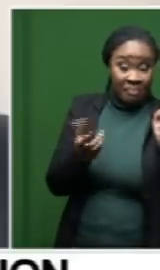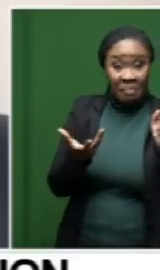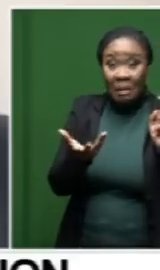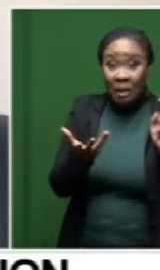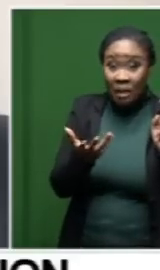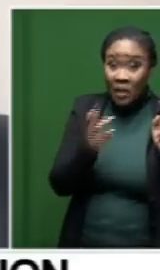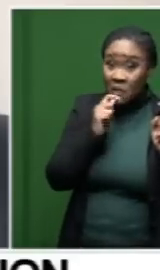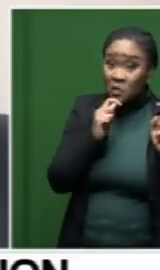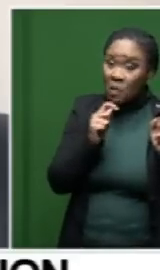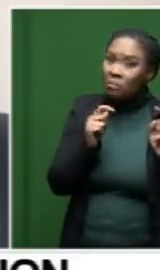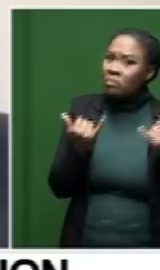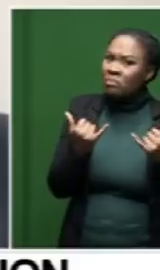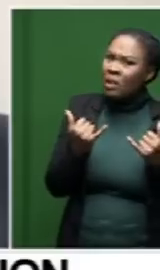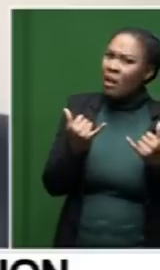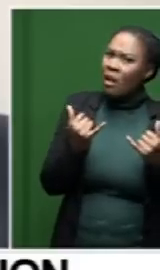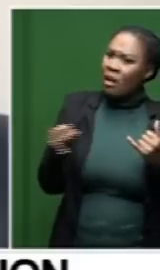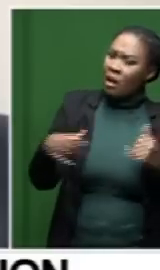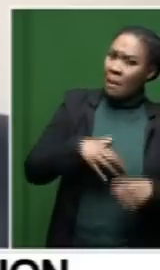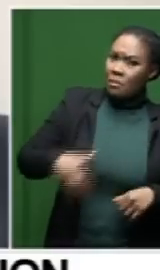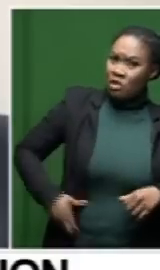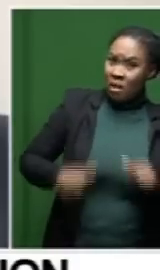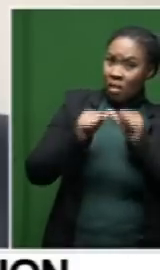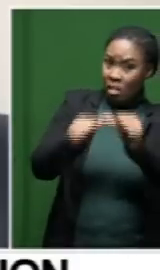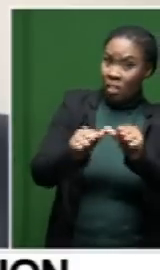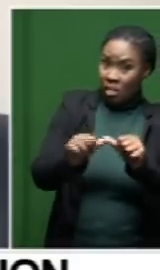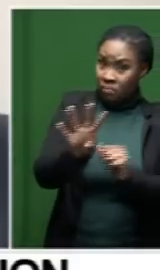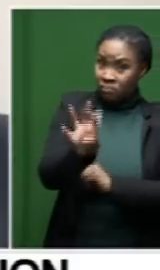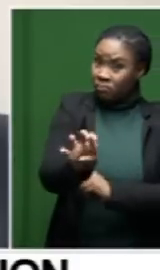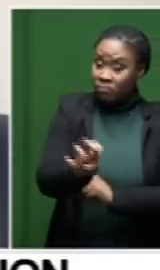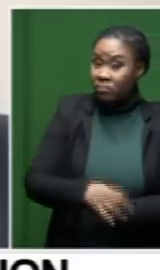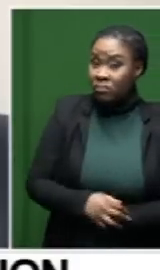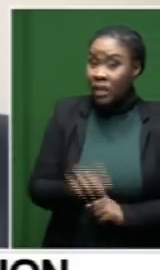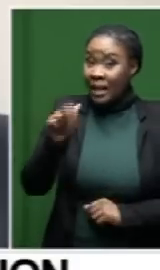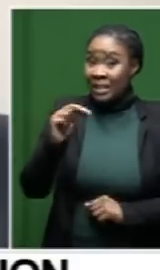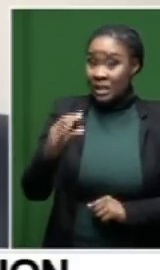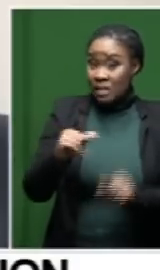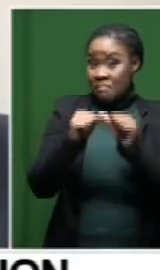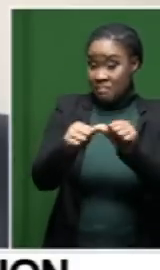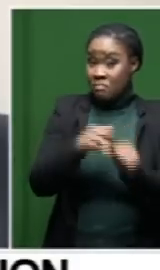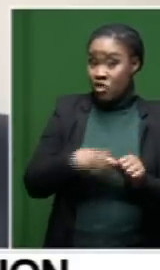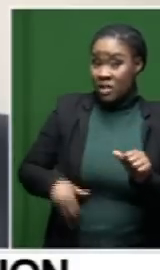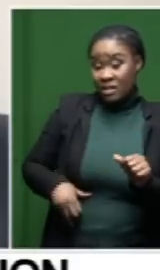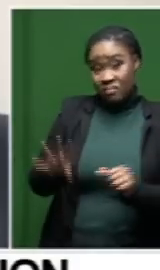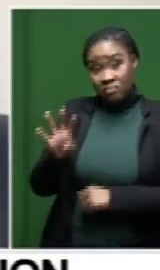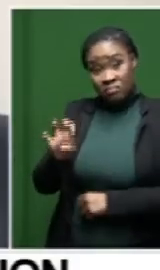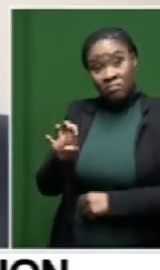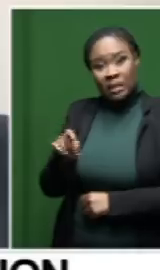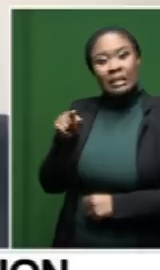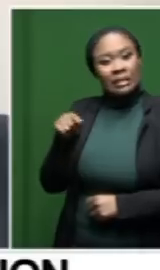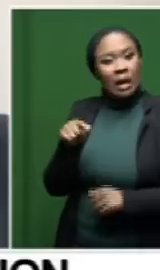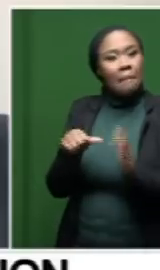question mark over the future of the president continuing to be the president of the ANC and the party, and we need to talk about that. And of